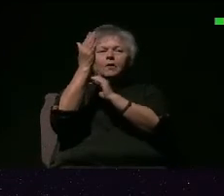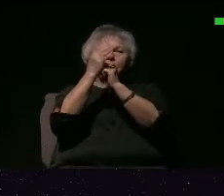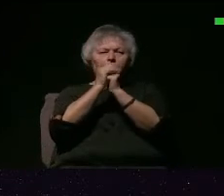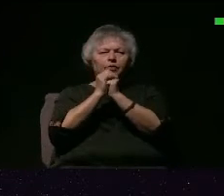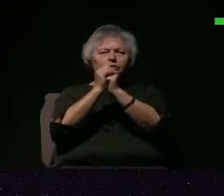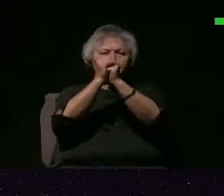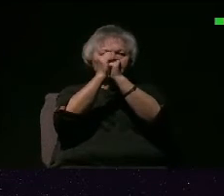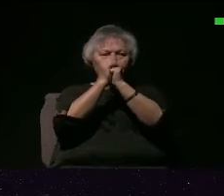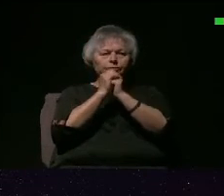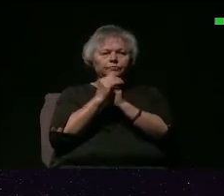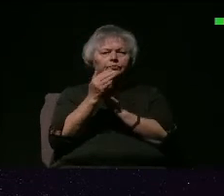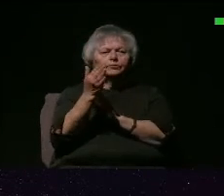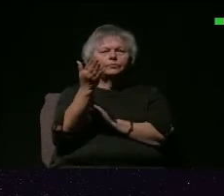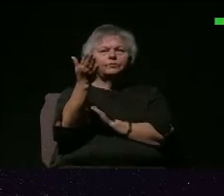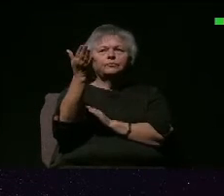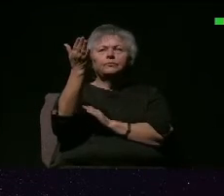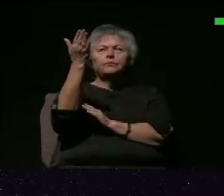I worship You.